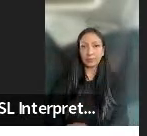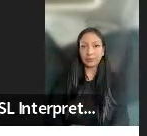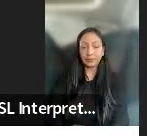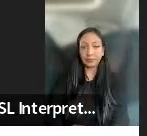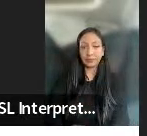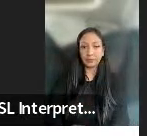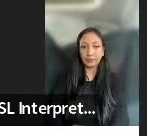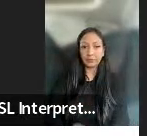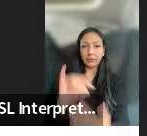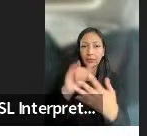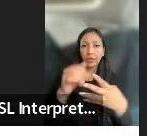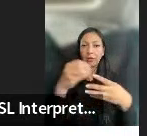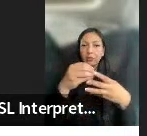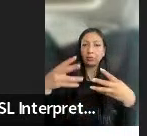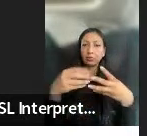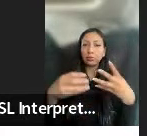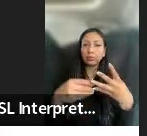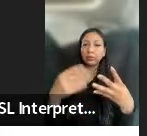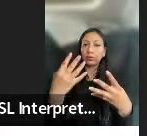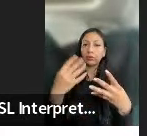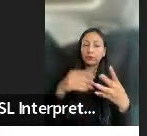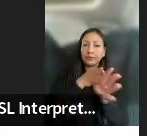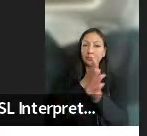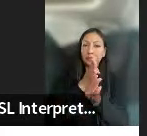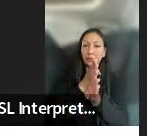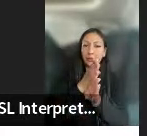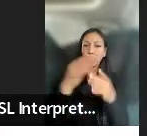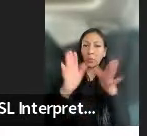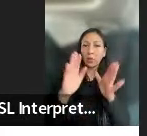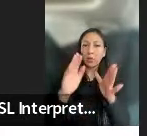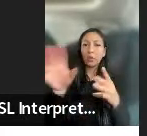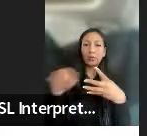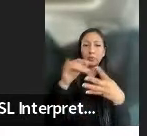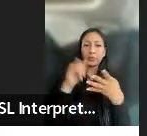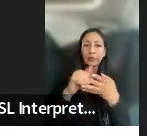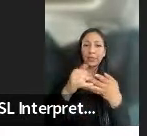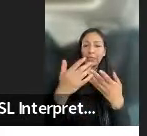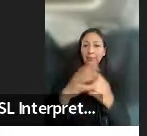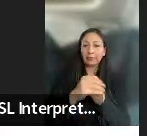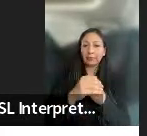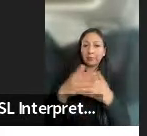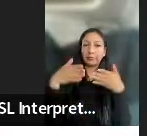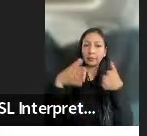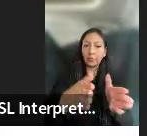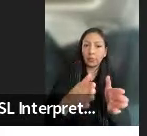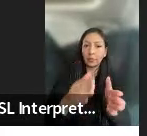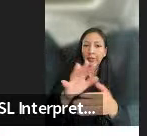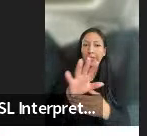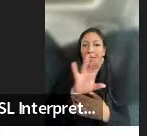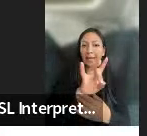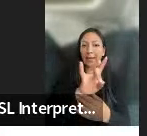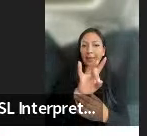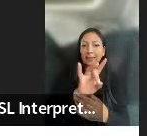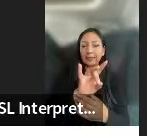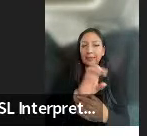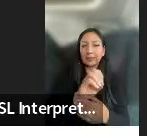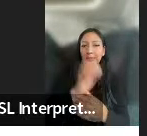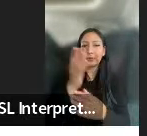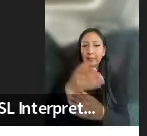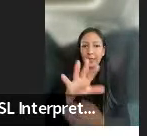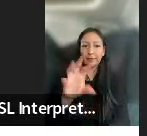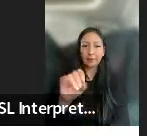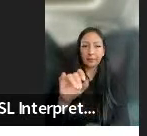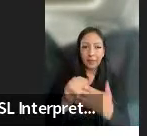This breaks down into 4 general goals, building on the city's roadmap to 80 by 50. The first goal, related to